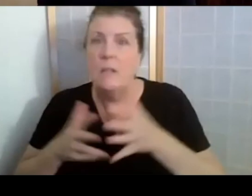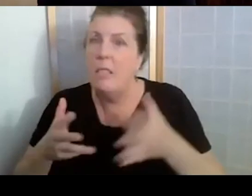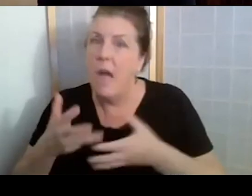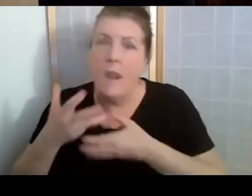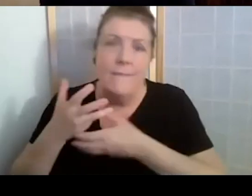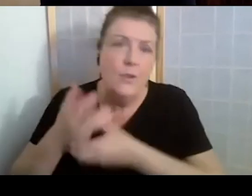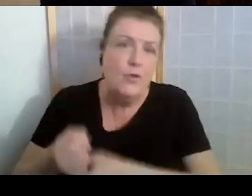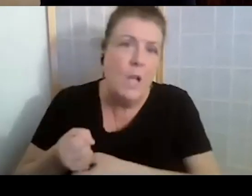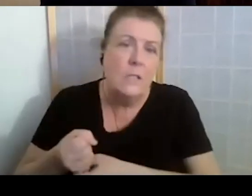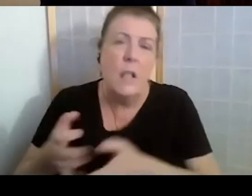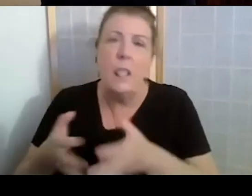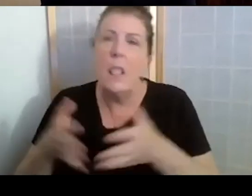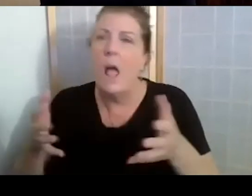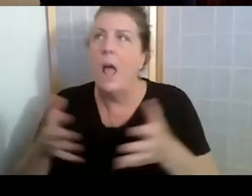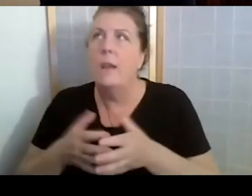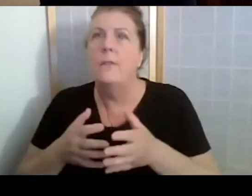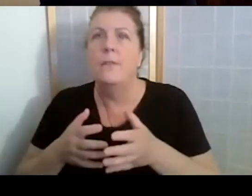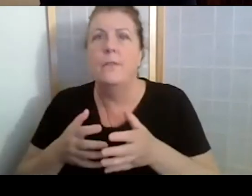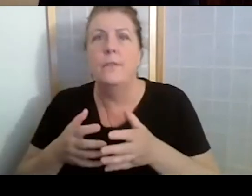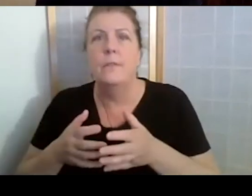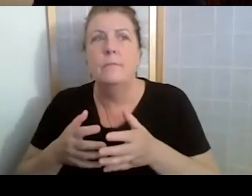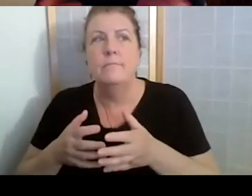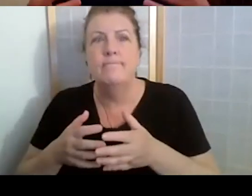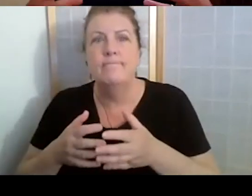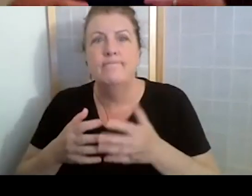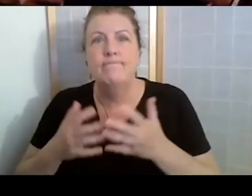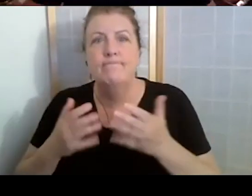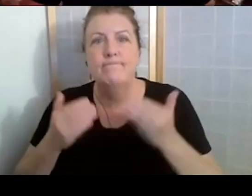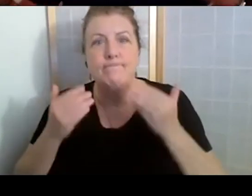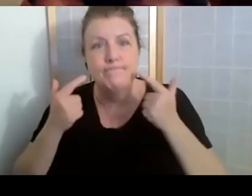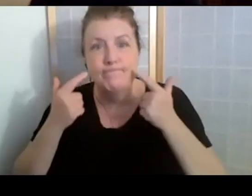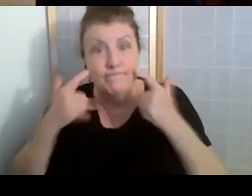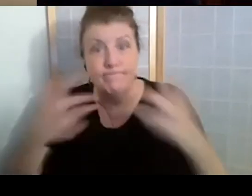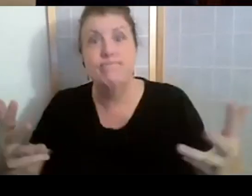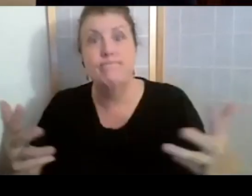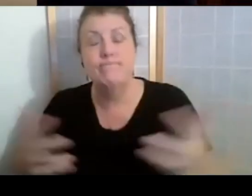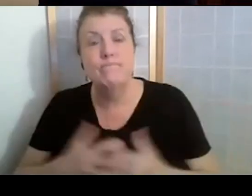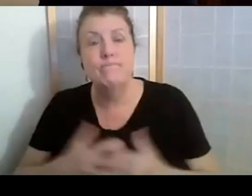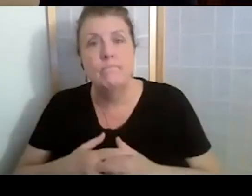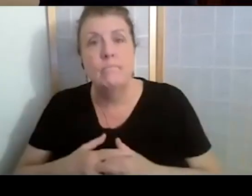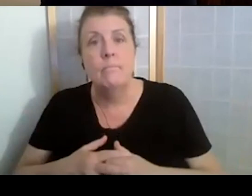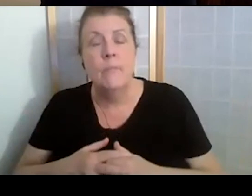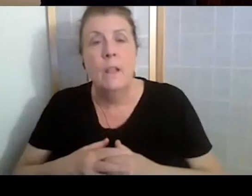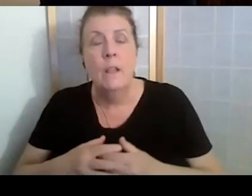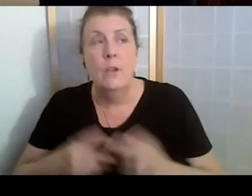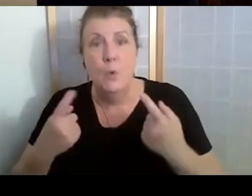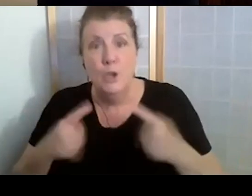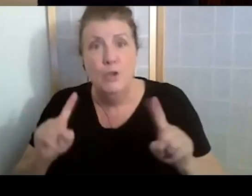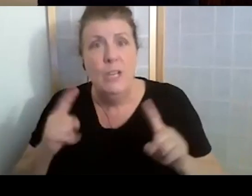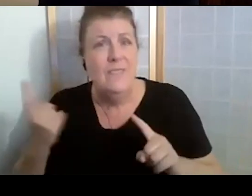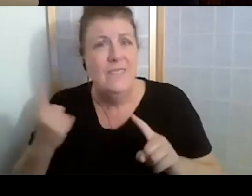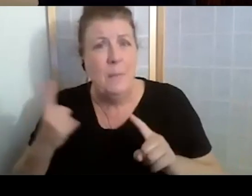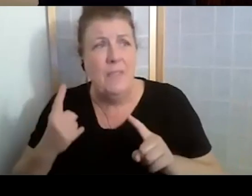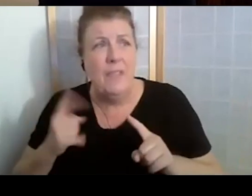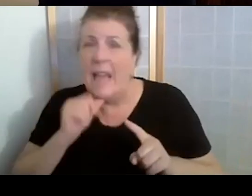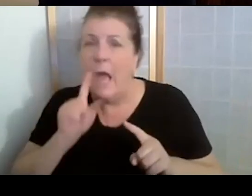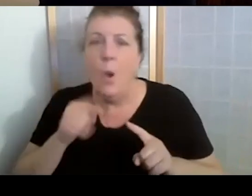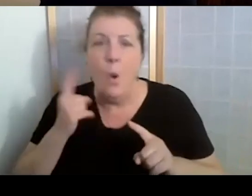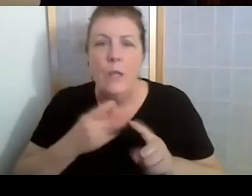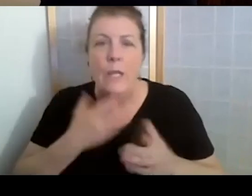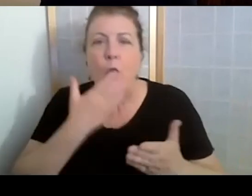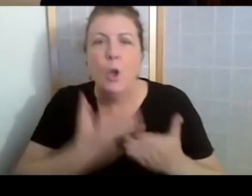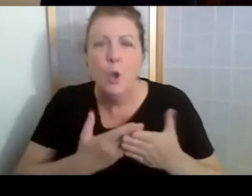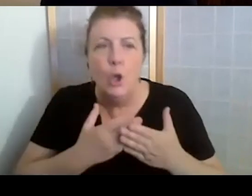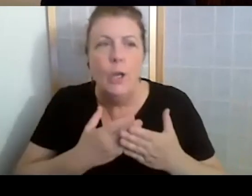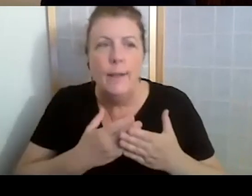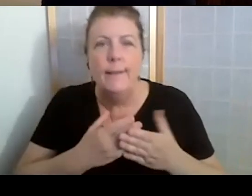order to achieve not just a level of, you know, what the water cooler effect, but also authenticity. I think that the